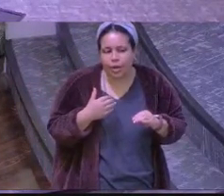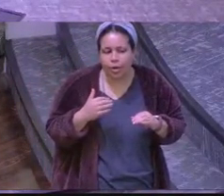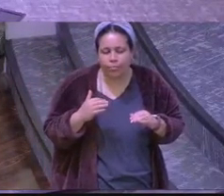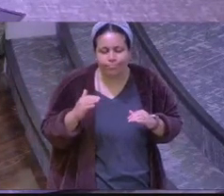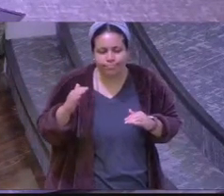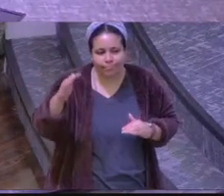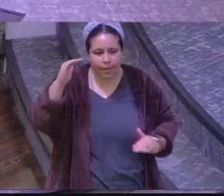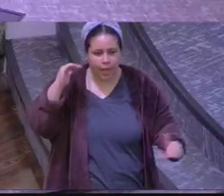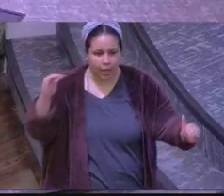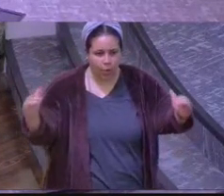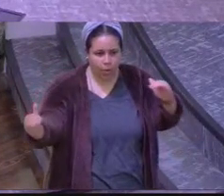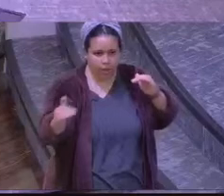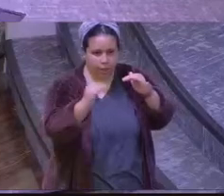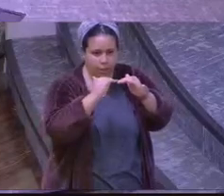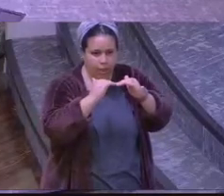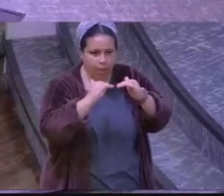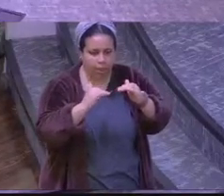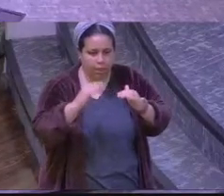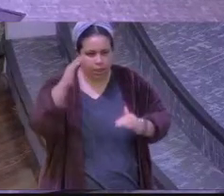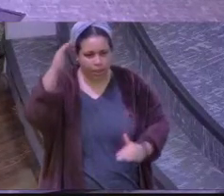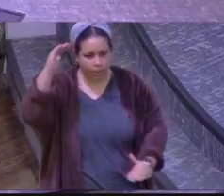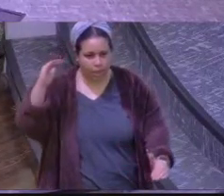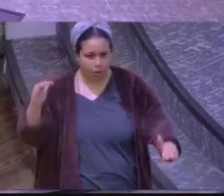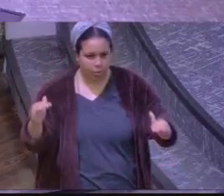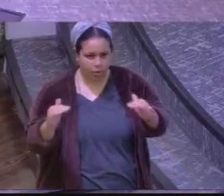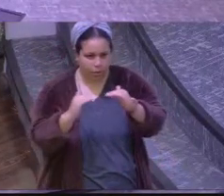growing between our classified employees.